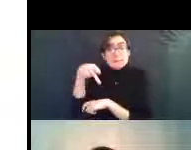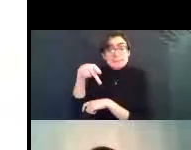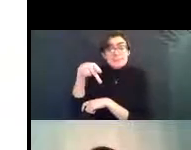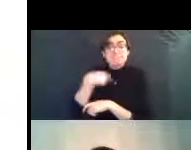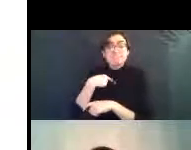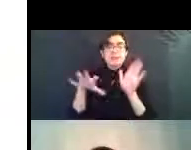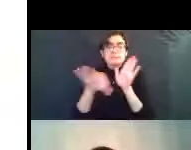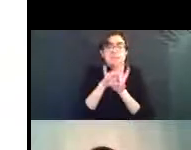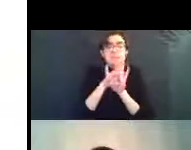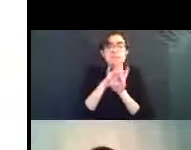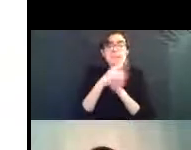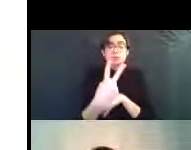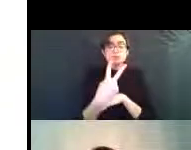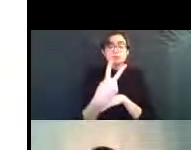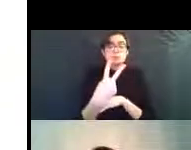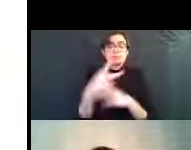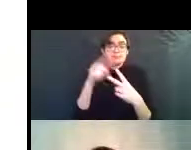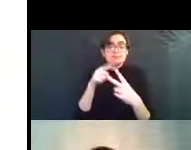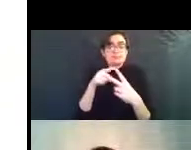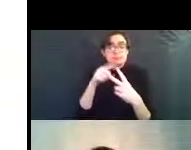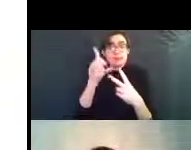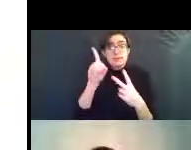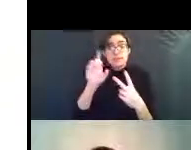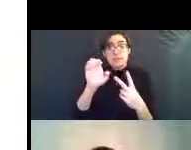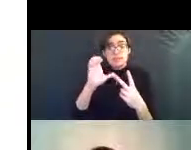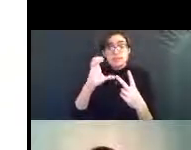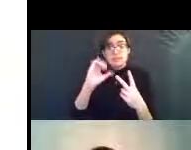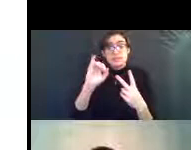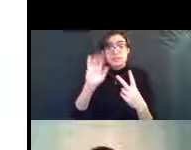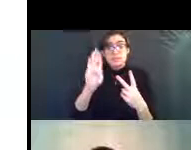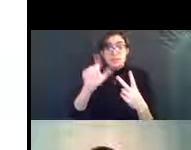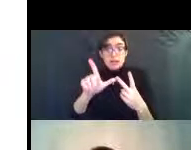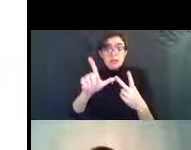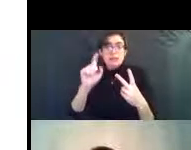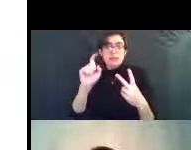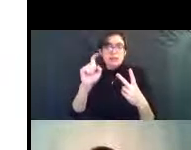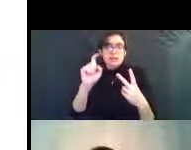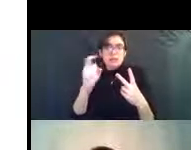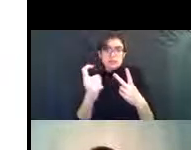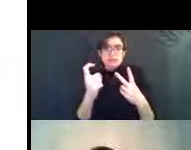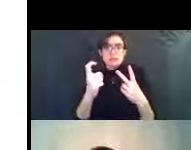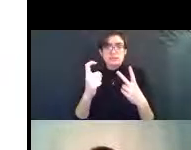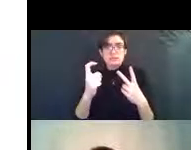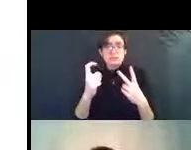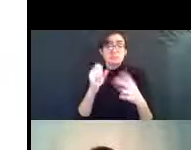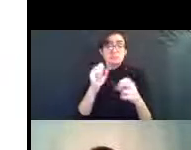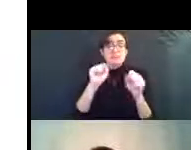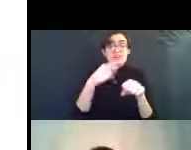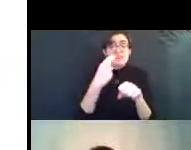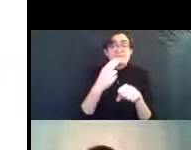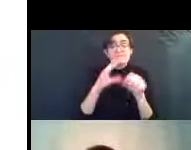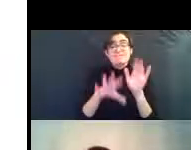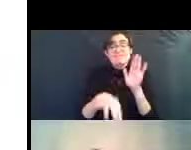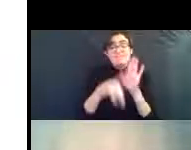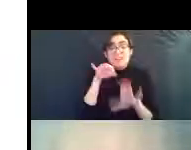Decibel X, which is, you know, available on both Apple and Android platforms. And there's